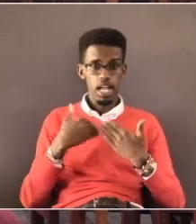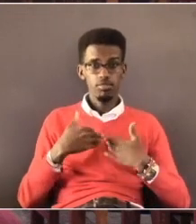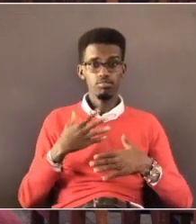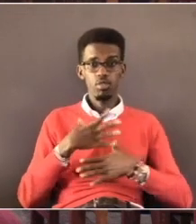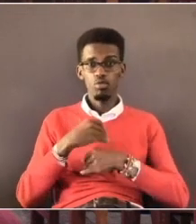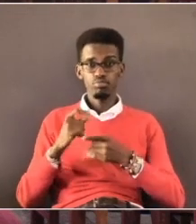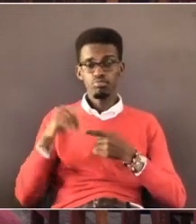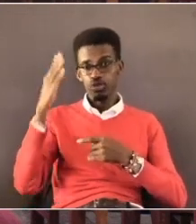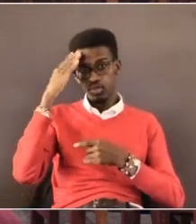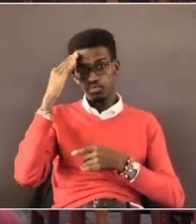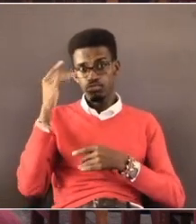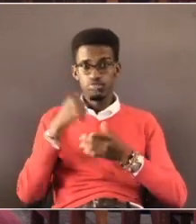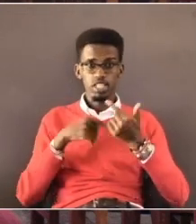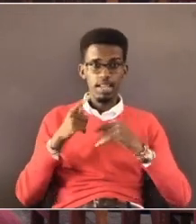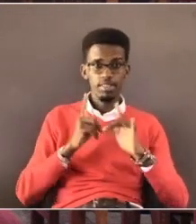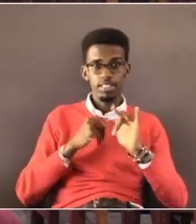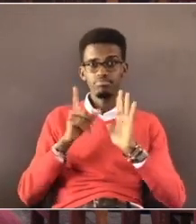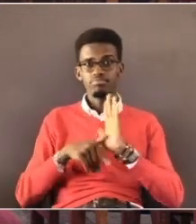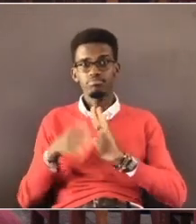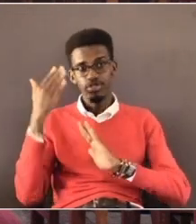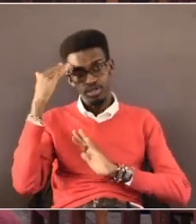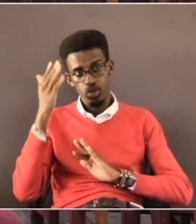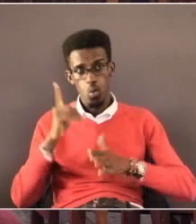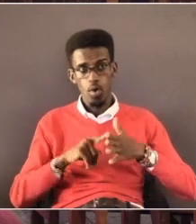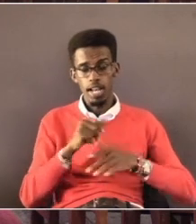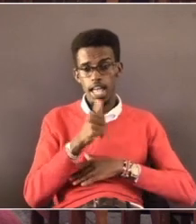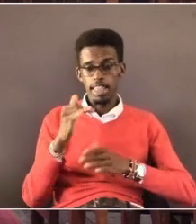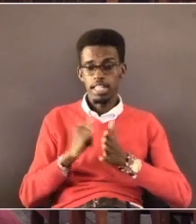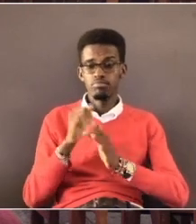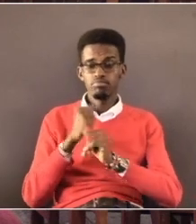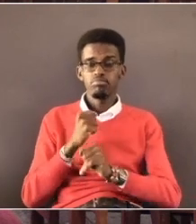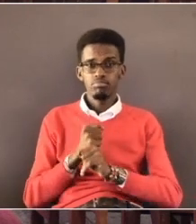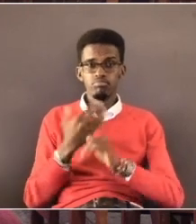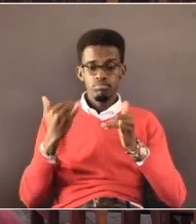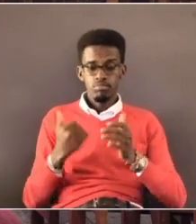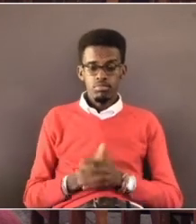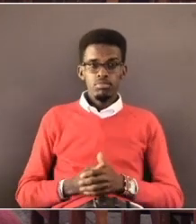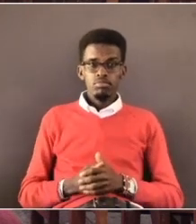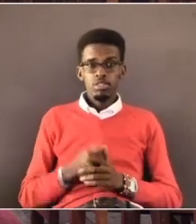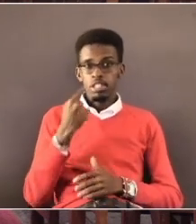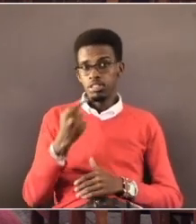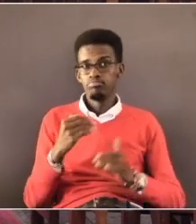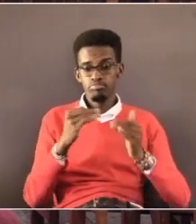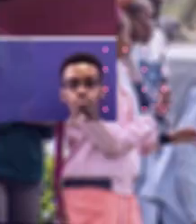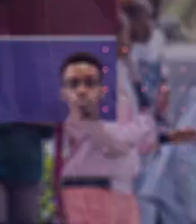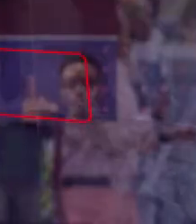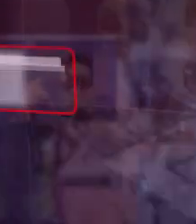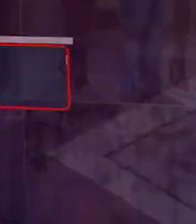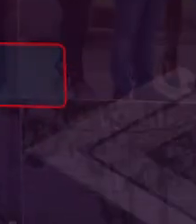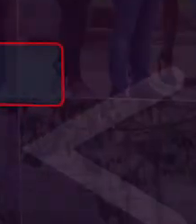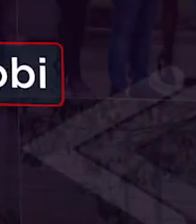up. No, you hang up fast, and all those things. I don't know what else you do in your current generation. Each generation is different.